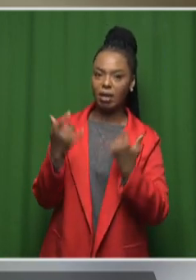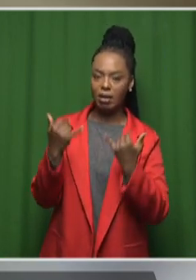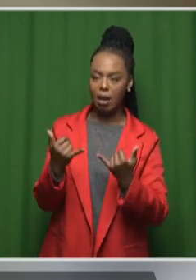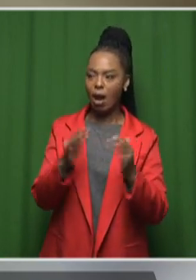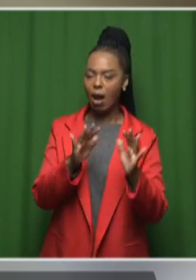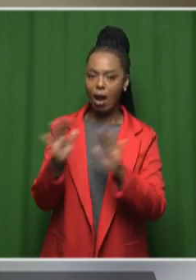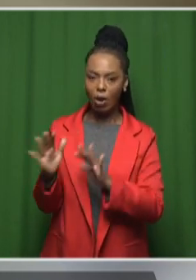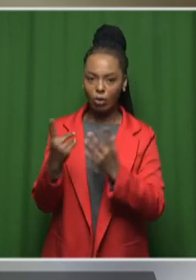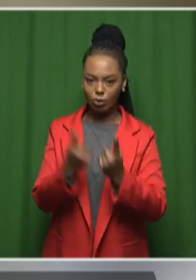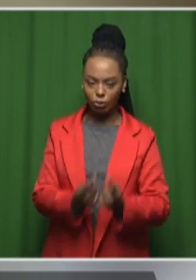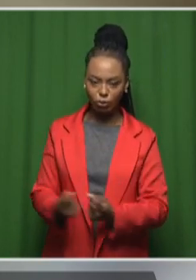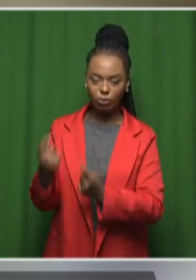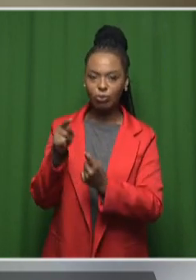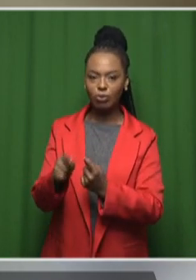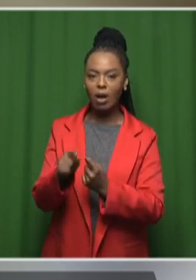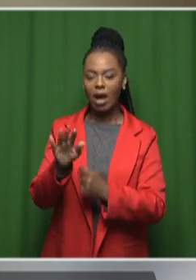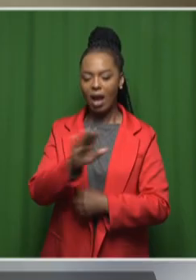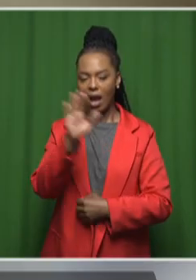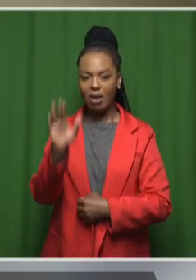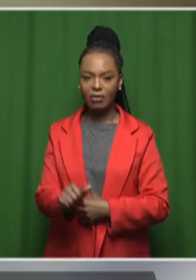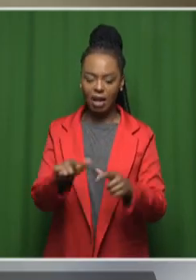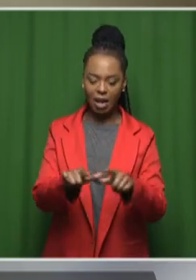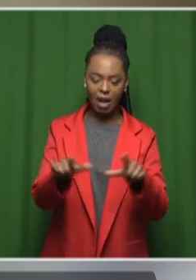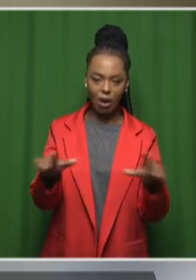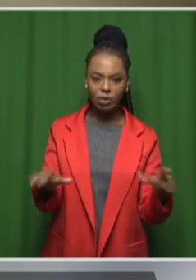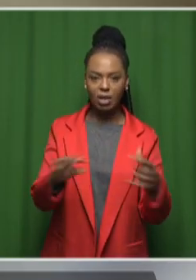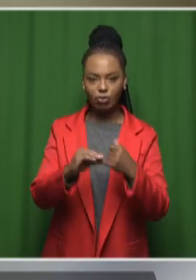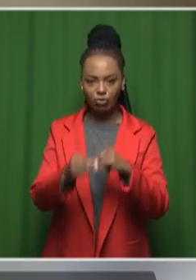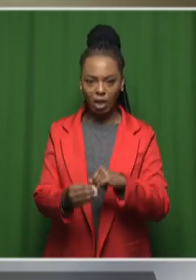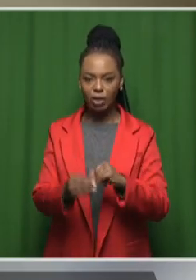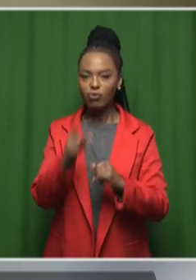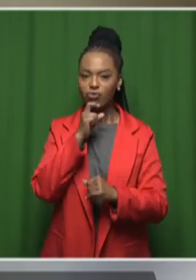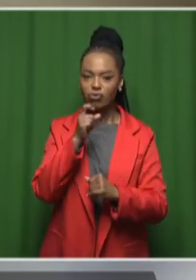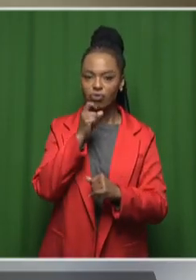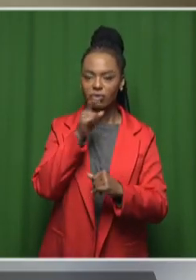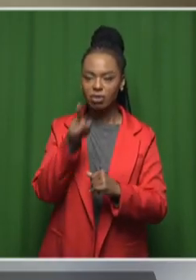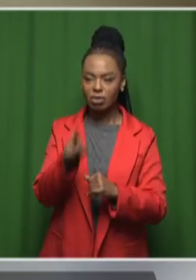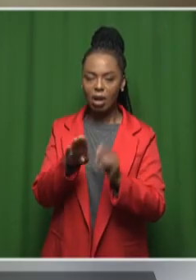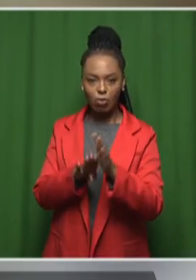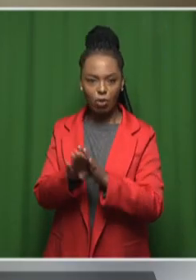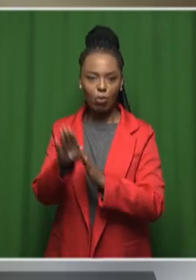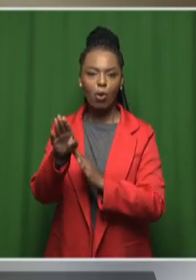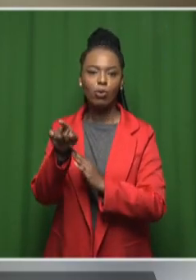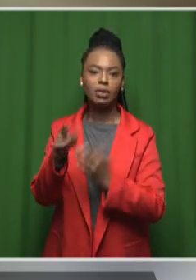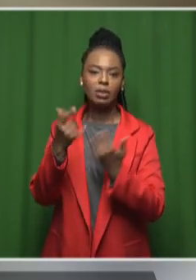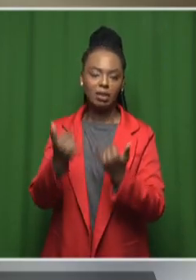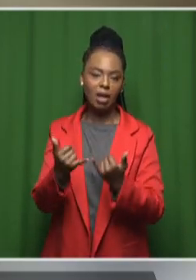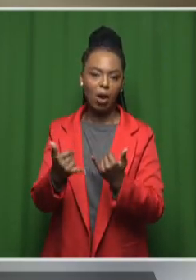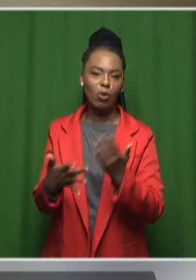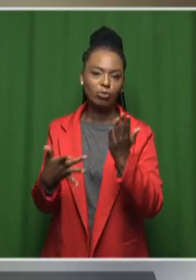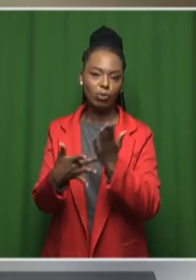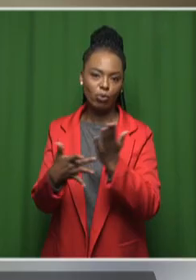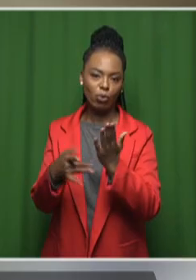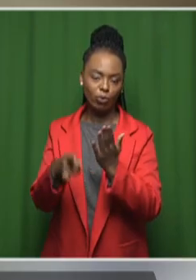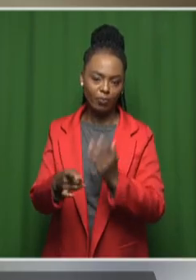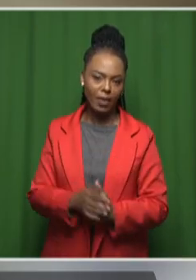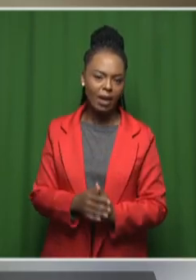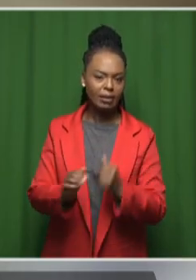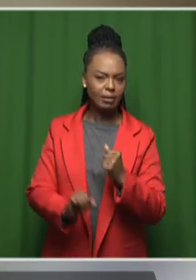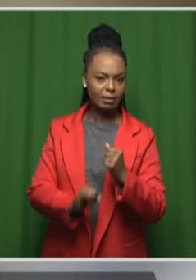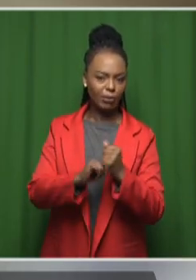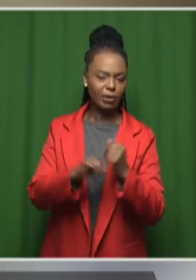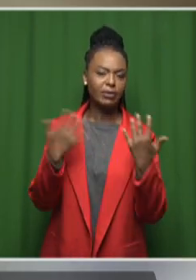was in terms of the African languages that they were trying to promote in the tech industry. So I think that's how I came on board, and they were very supportive,